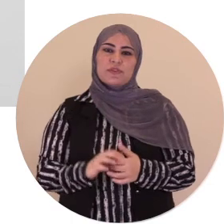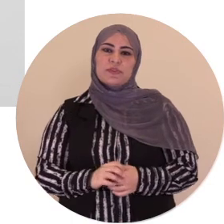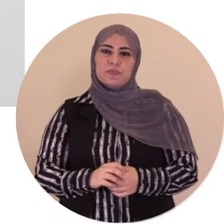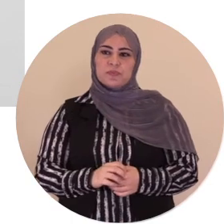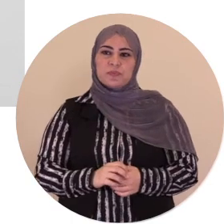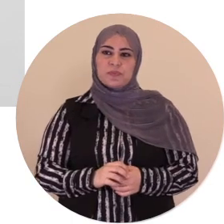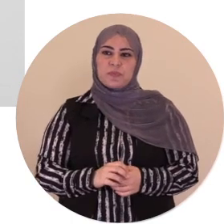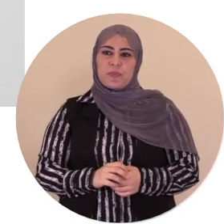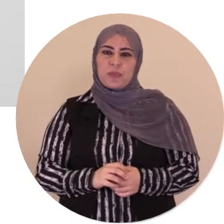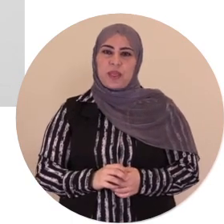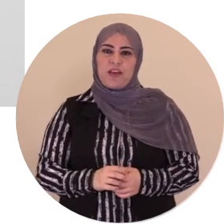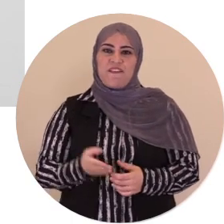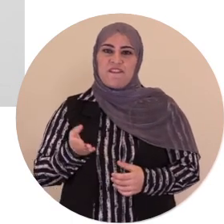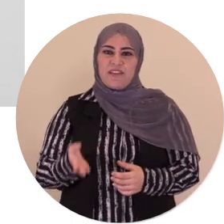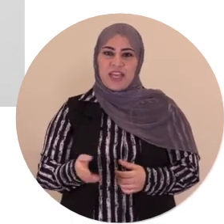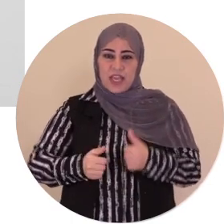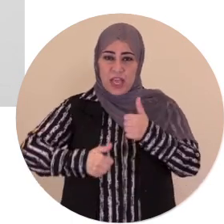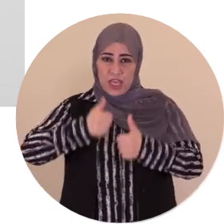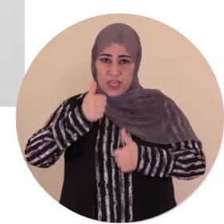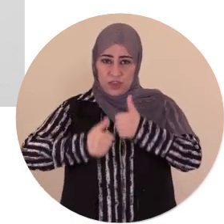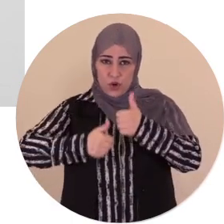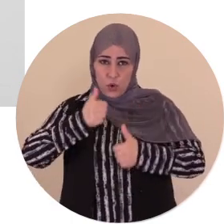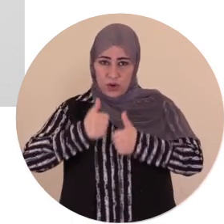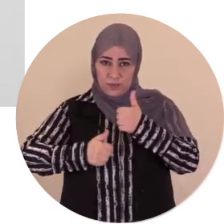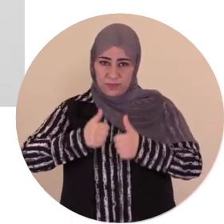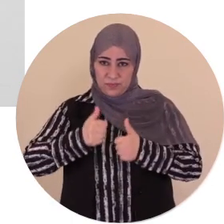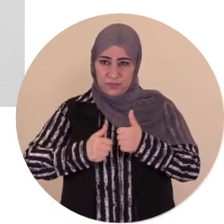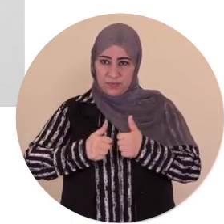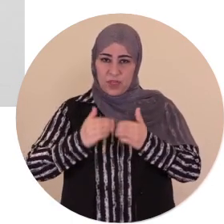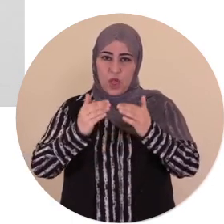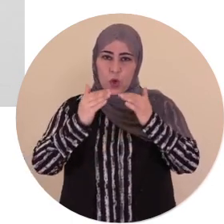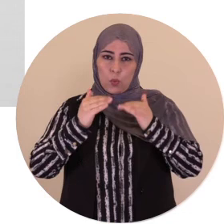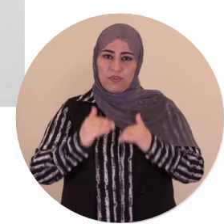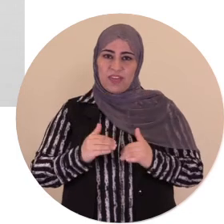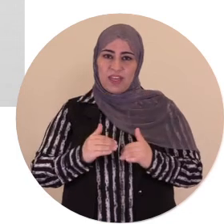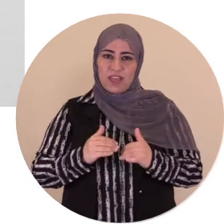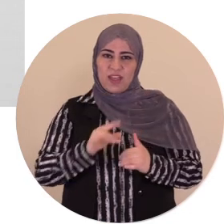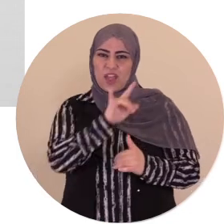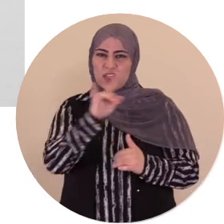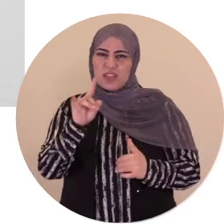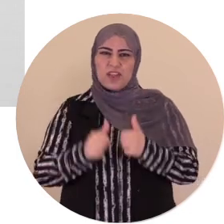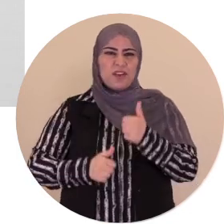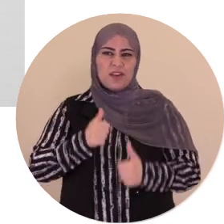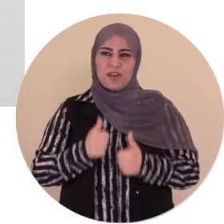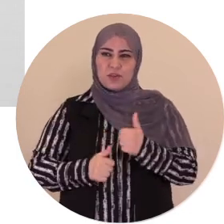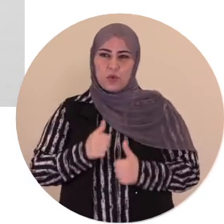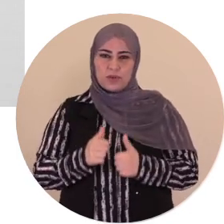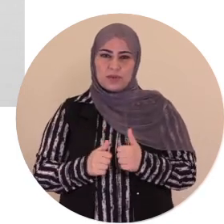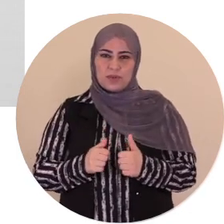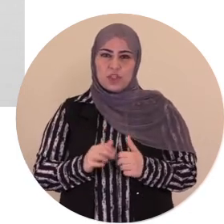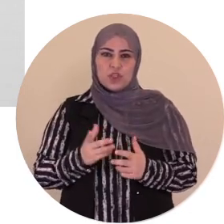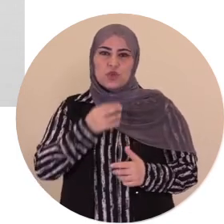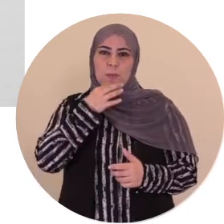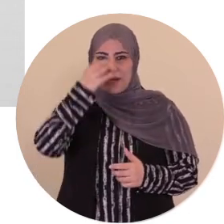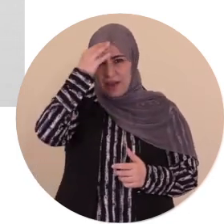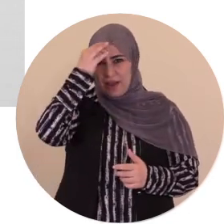and correlative conjunctions. You have either or neither or. Basically, Either or means you're giving an option. You can either